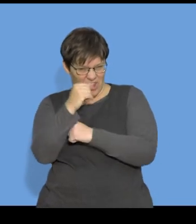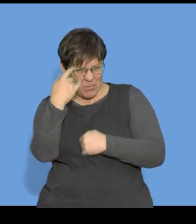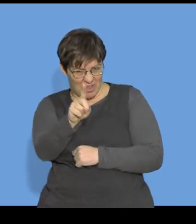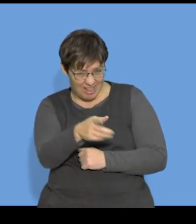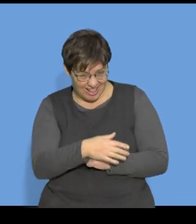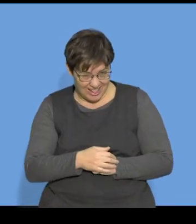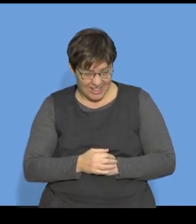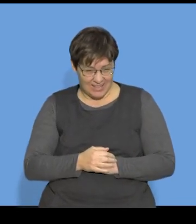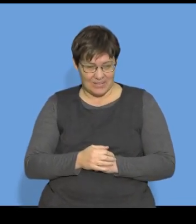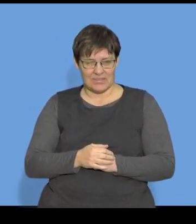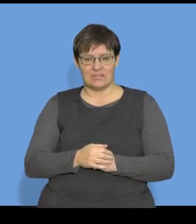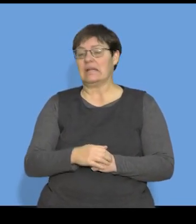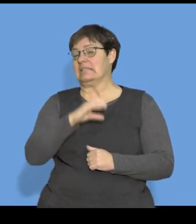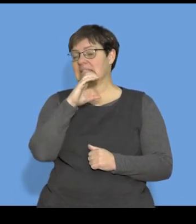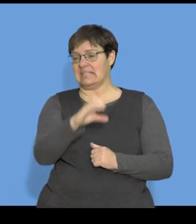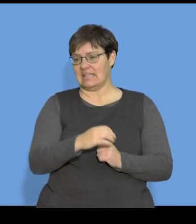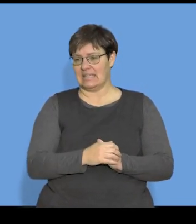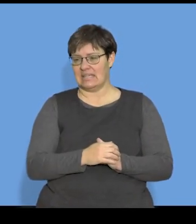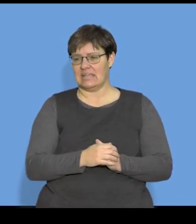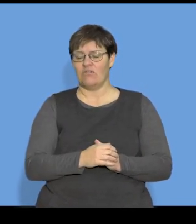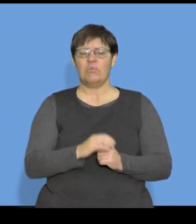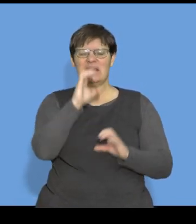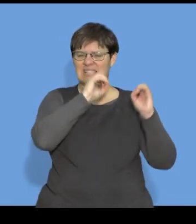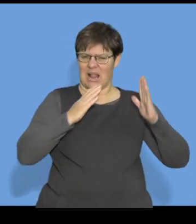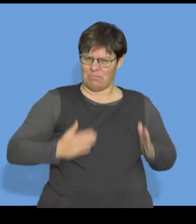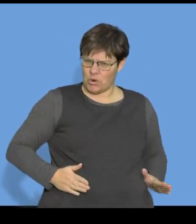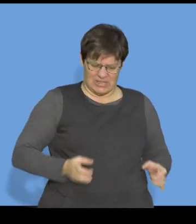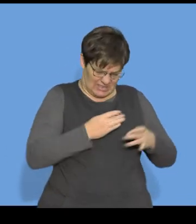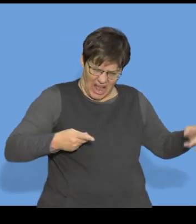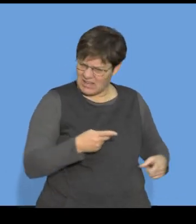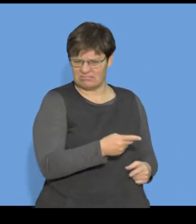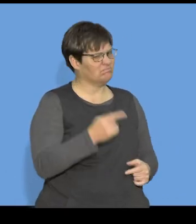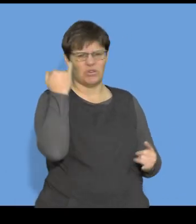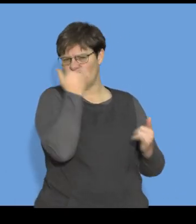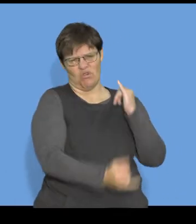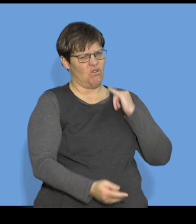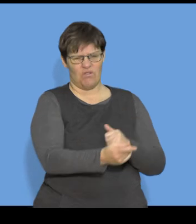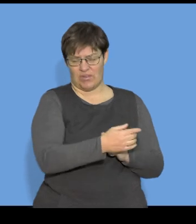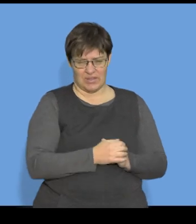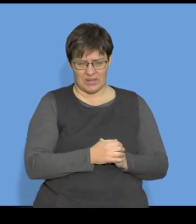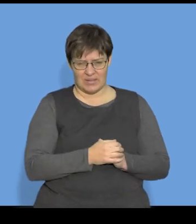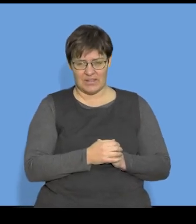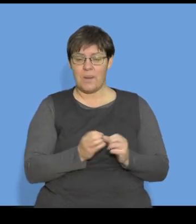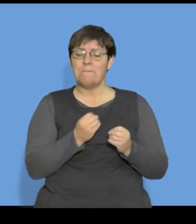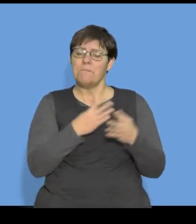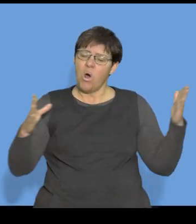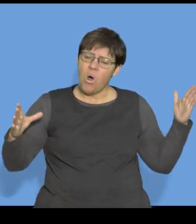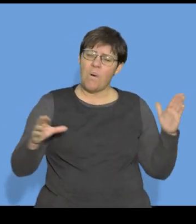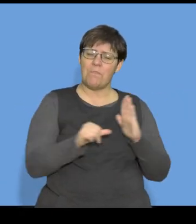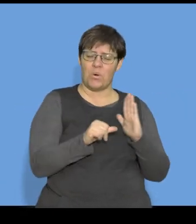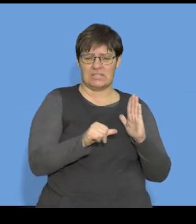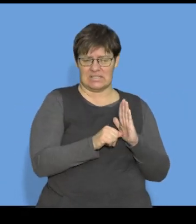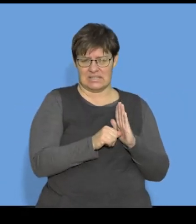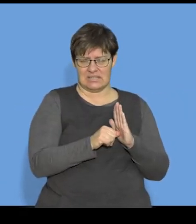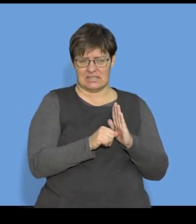structure of the neuron. Number C, from the cell body already you know it cannot be. So the